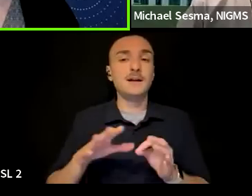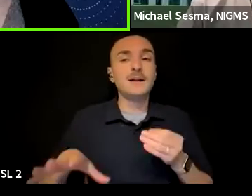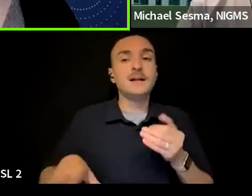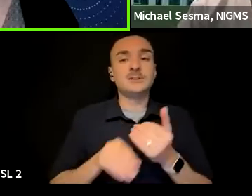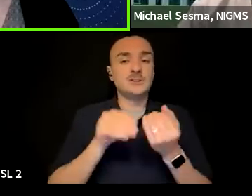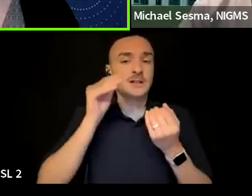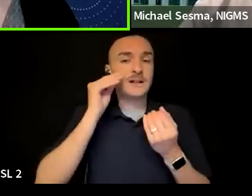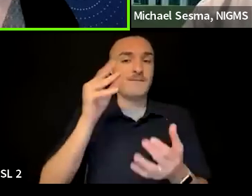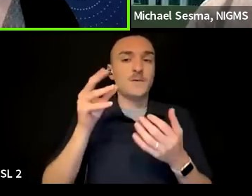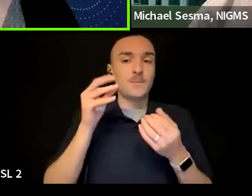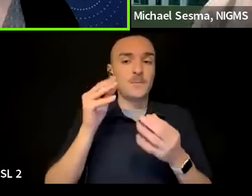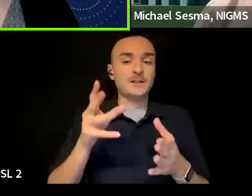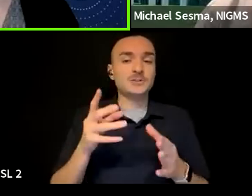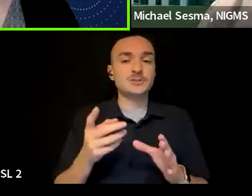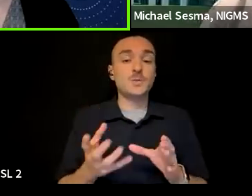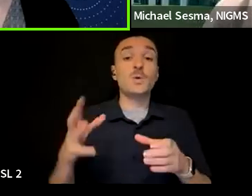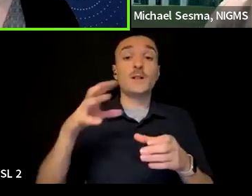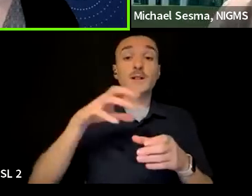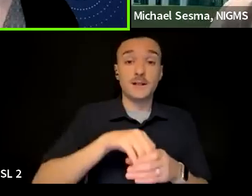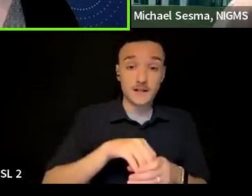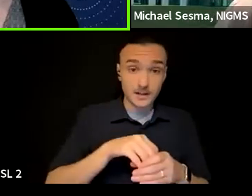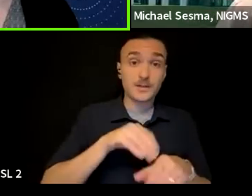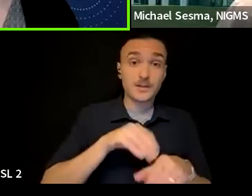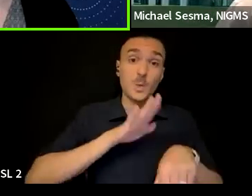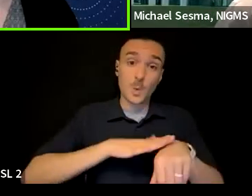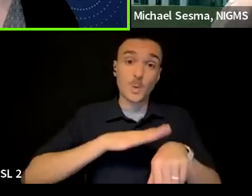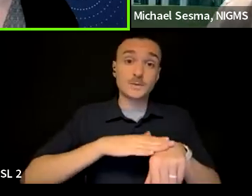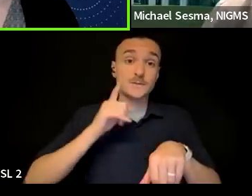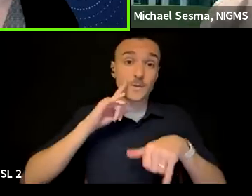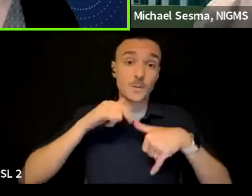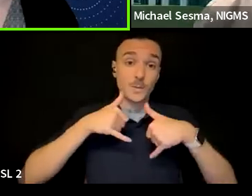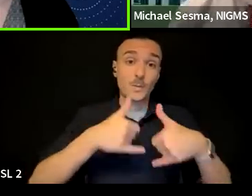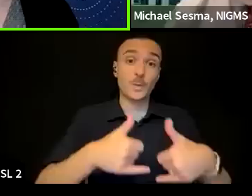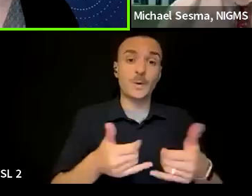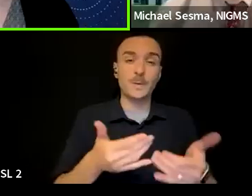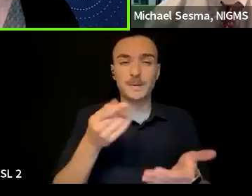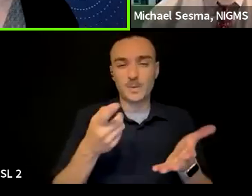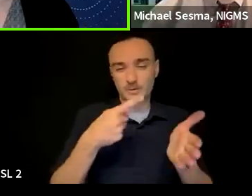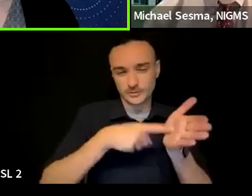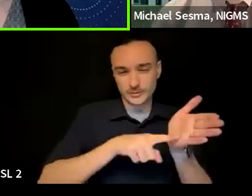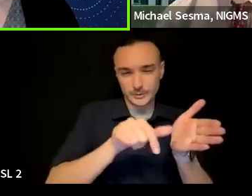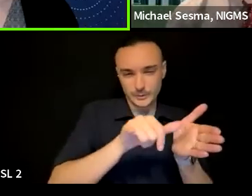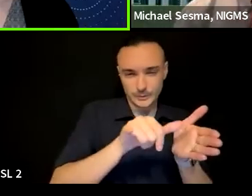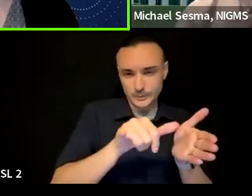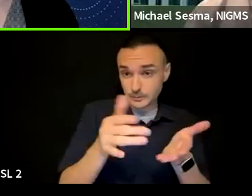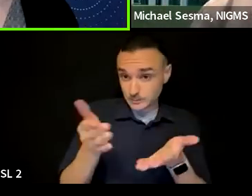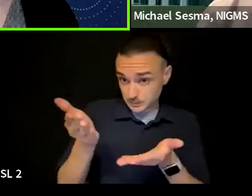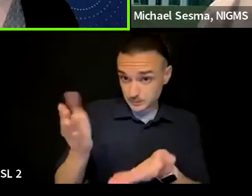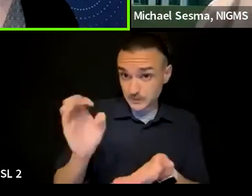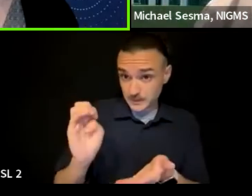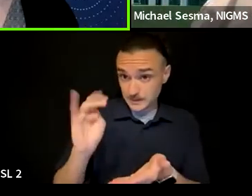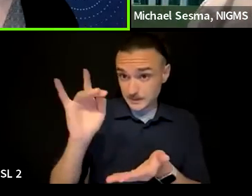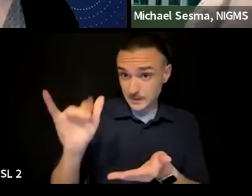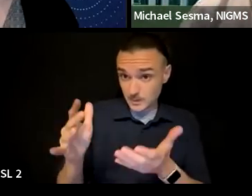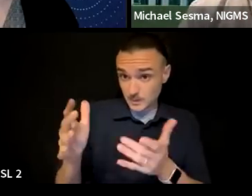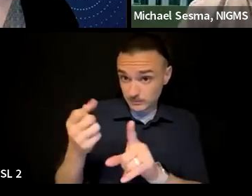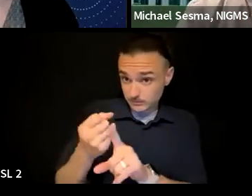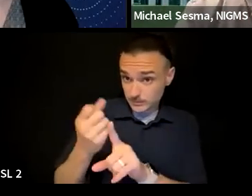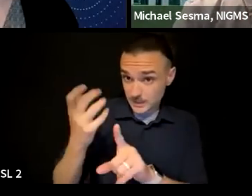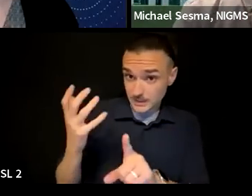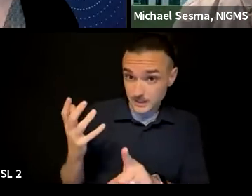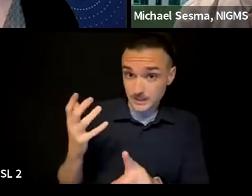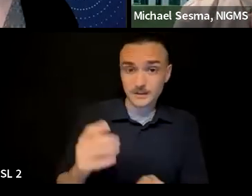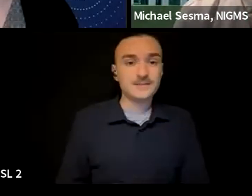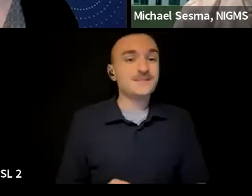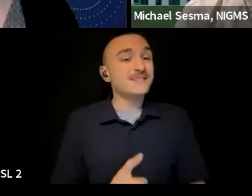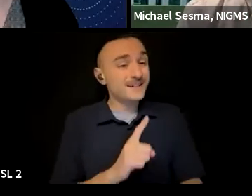of award that you'll want to be directed at as well. So Emily, if you'd like to add on to that. Certainly, I would